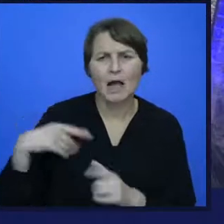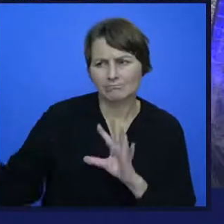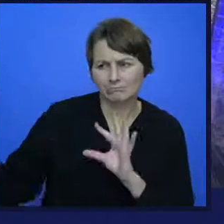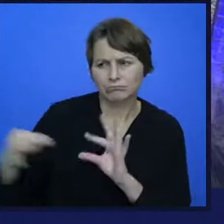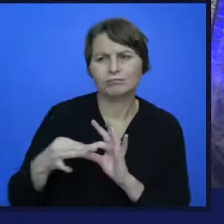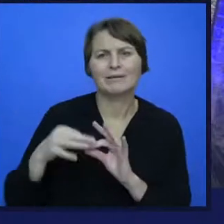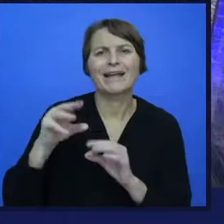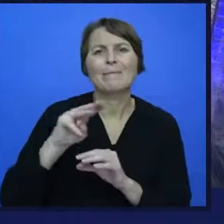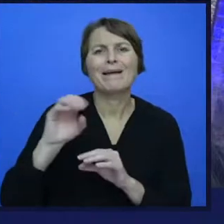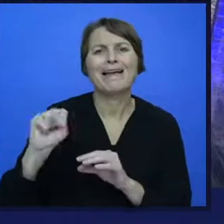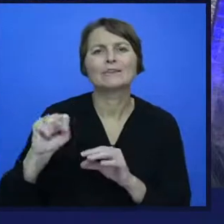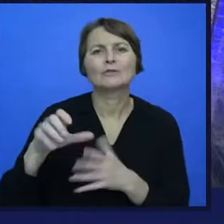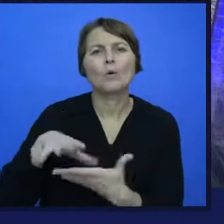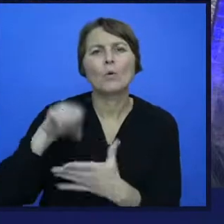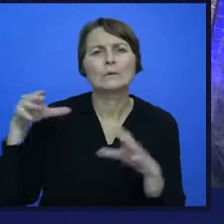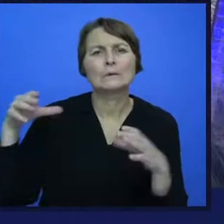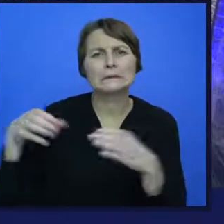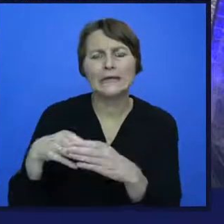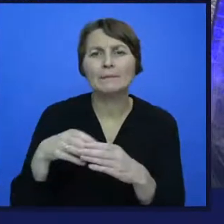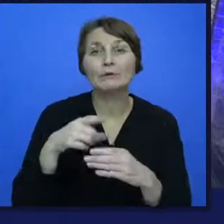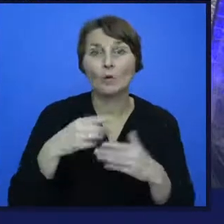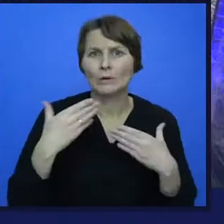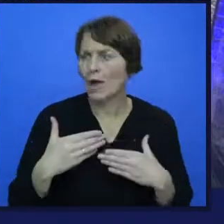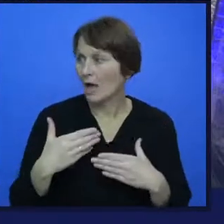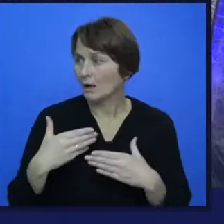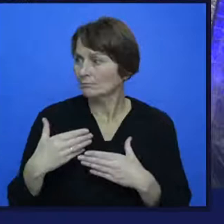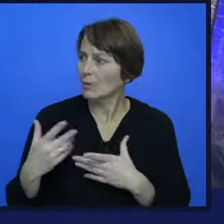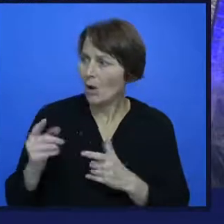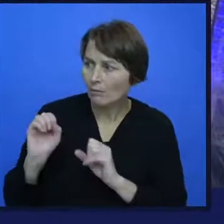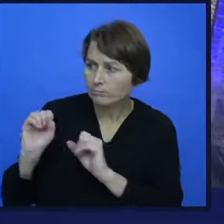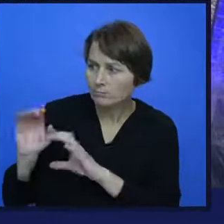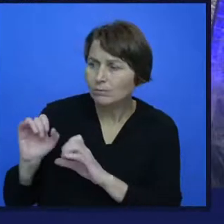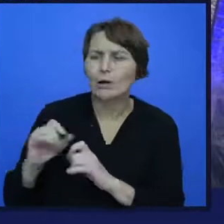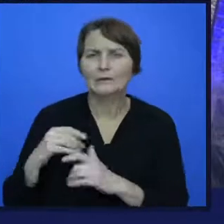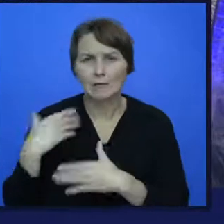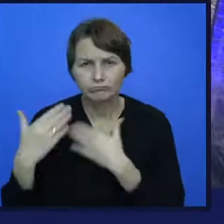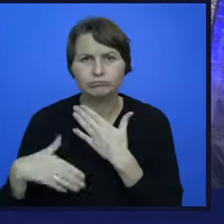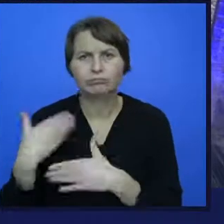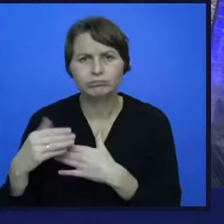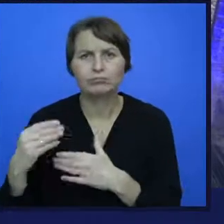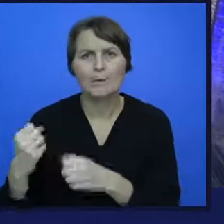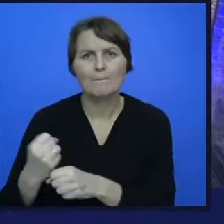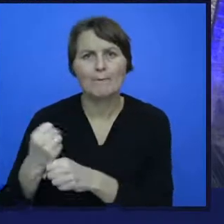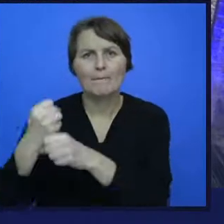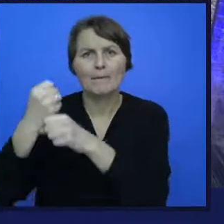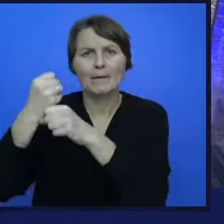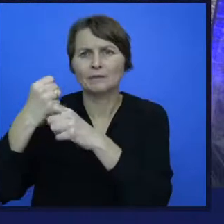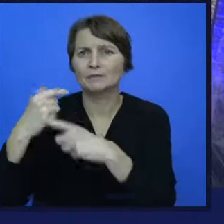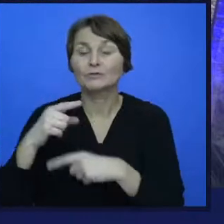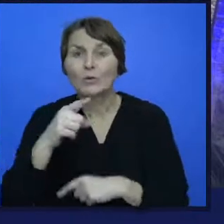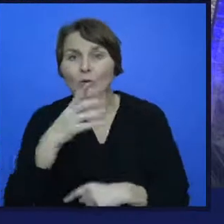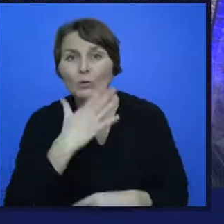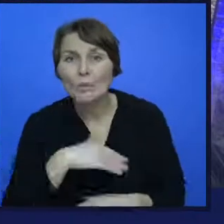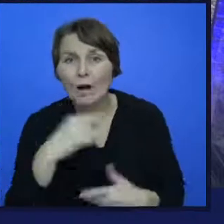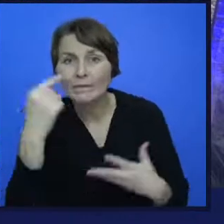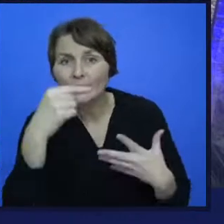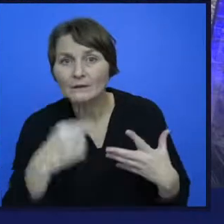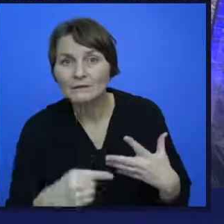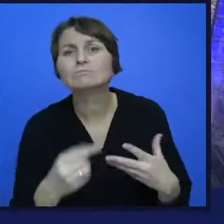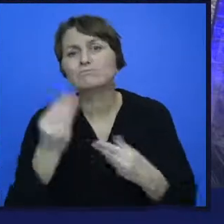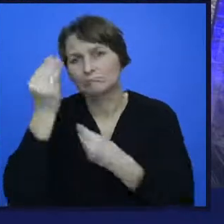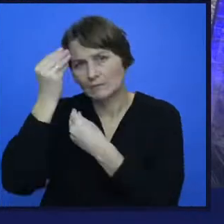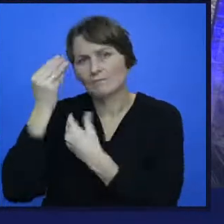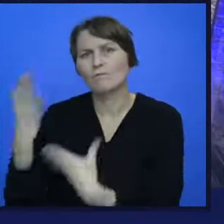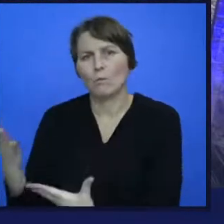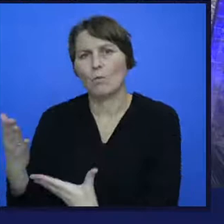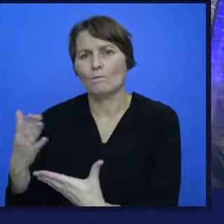we speak based on your requirements, based on, you know, your audience's requirements in terms of what they would like to see further, you know,